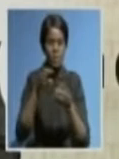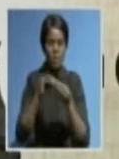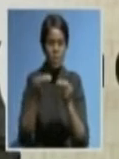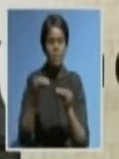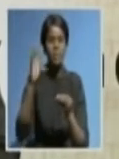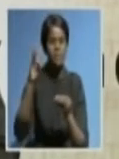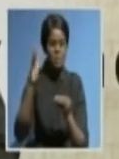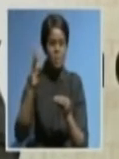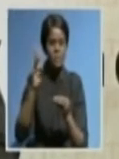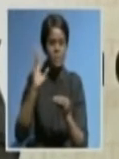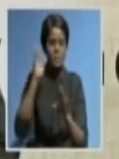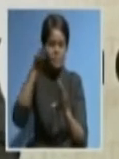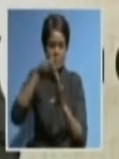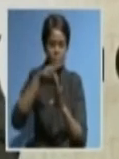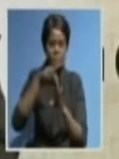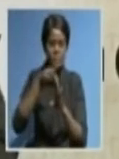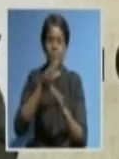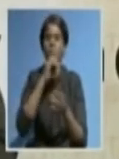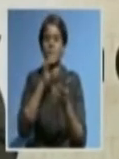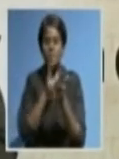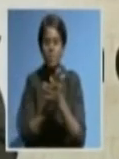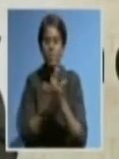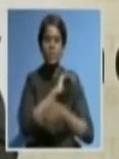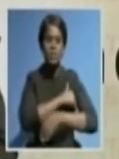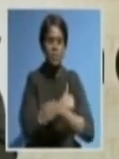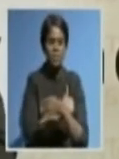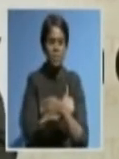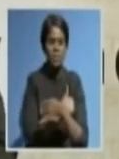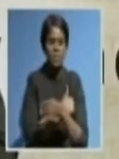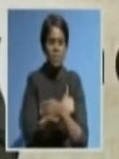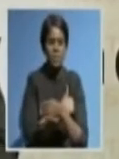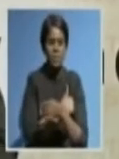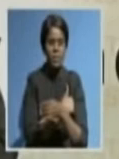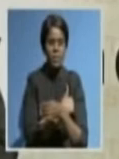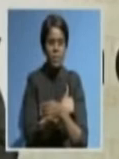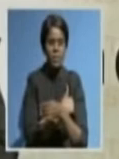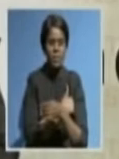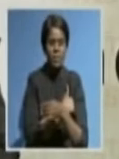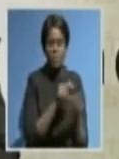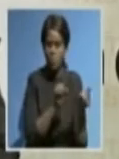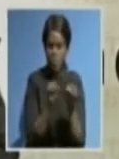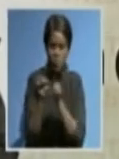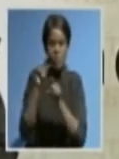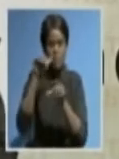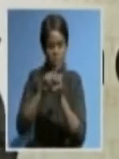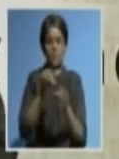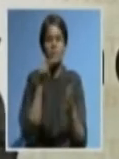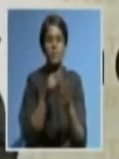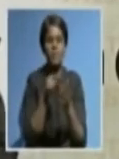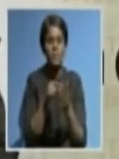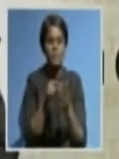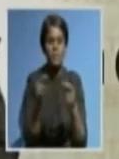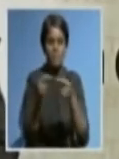directly linked. A couple who are family friends to members of the said cohort are also part of this